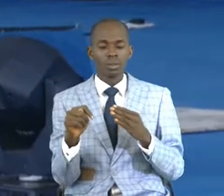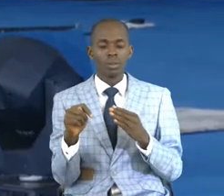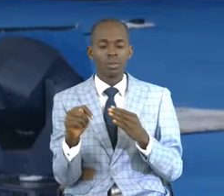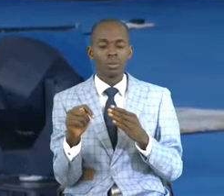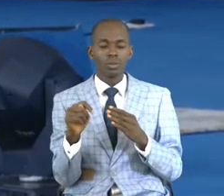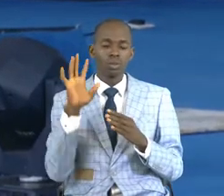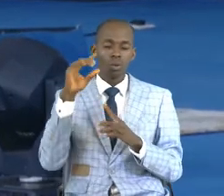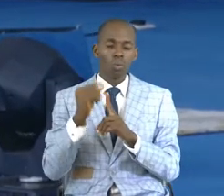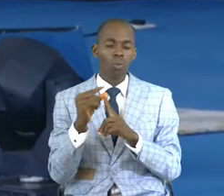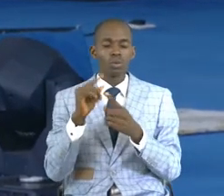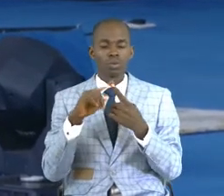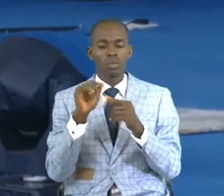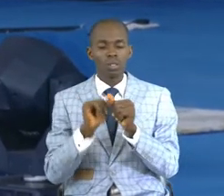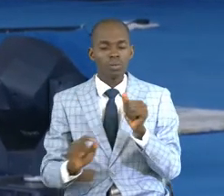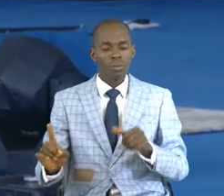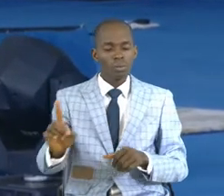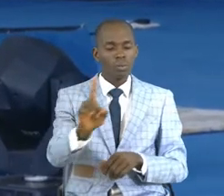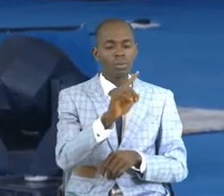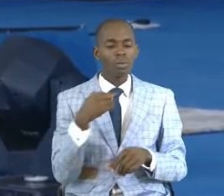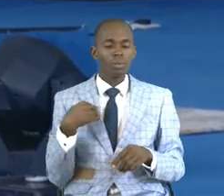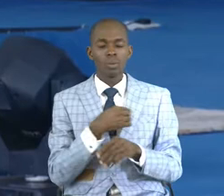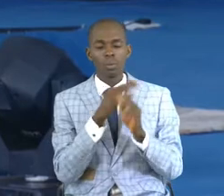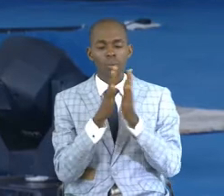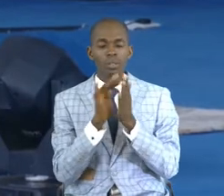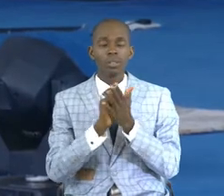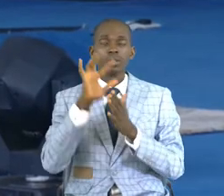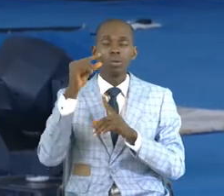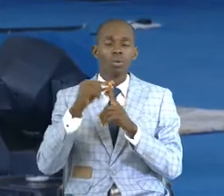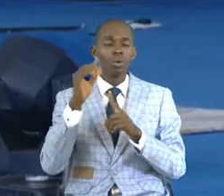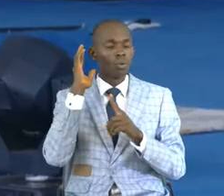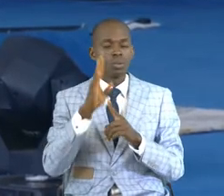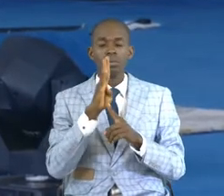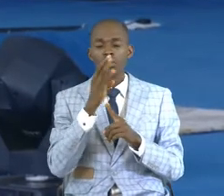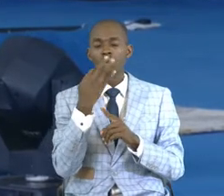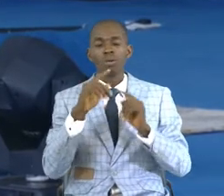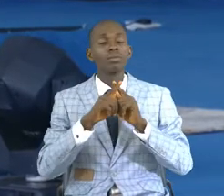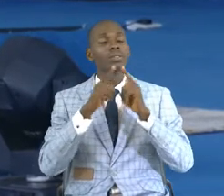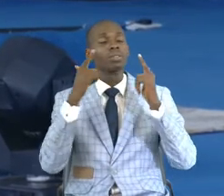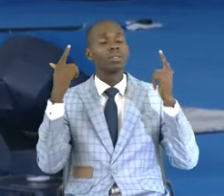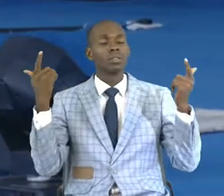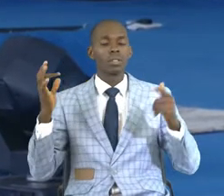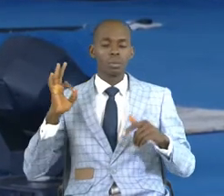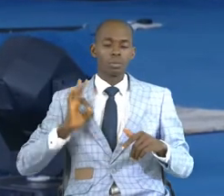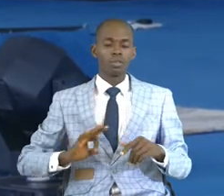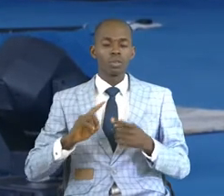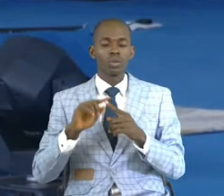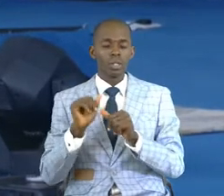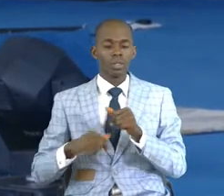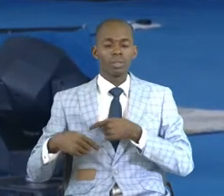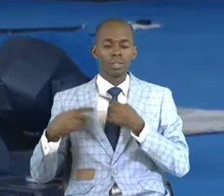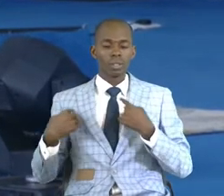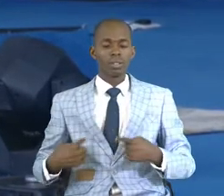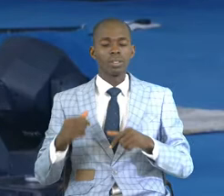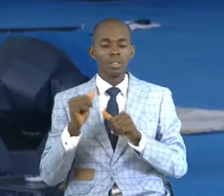everyone. And we pray your word will be of tremendous benefit to every heart, every